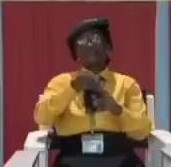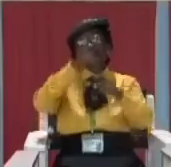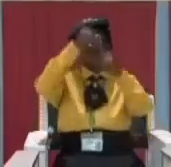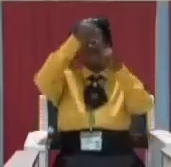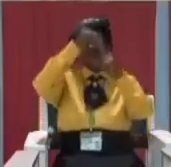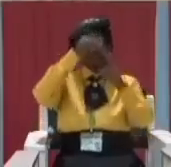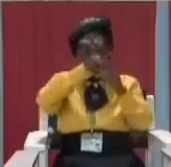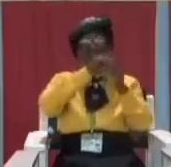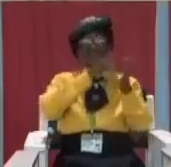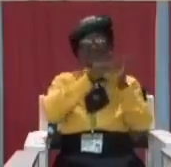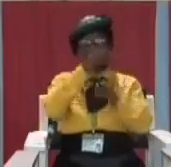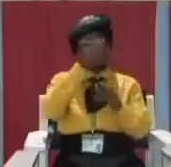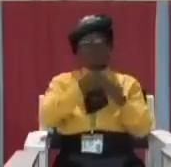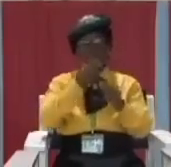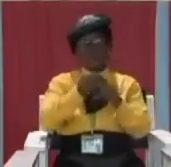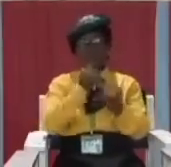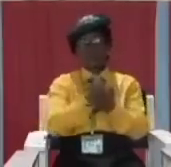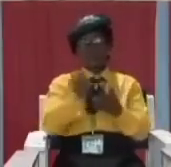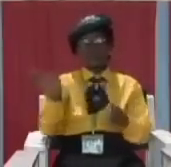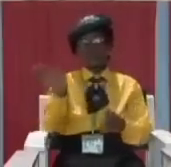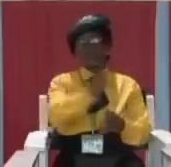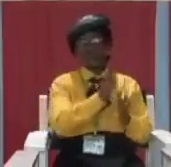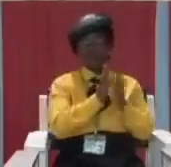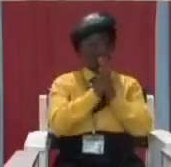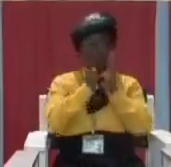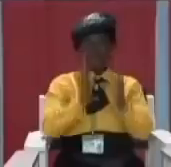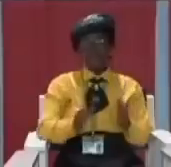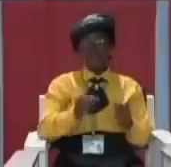Your prayer number one, write it down.